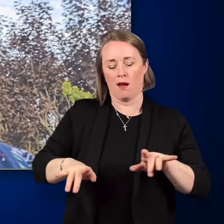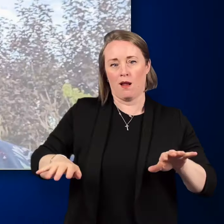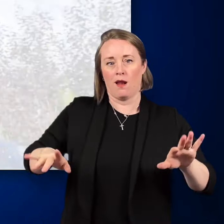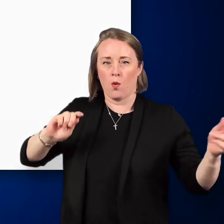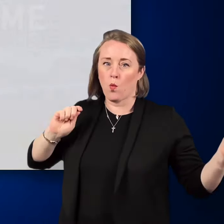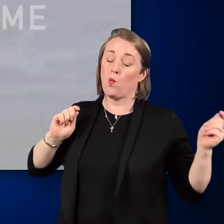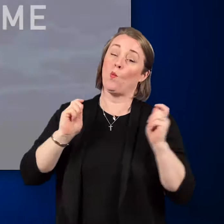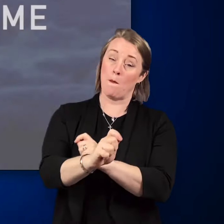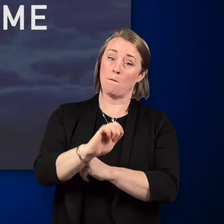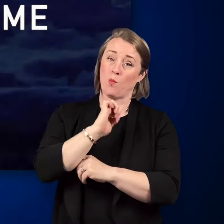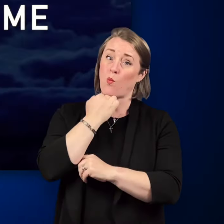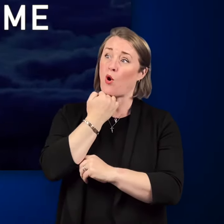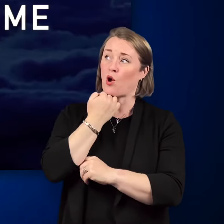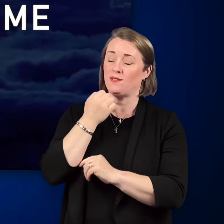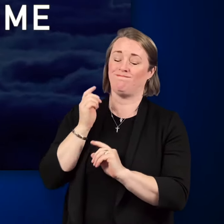enormous.